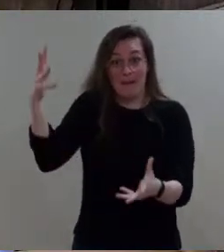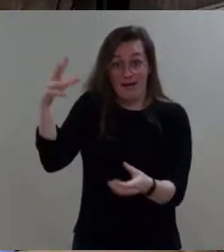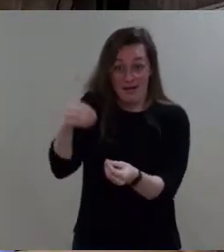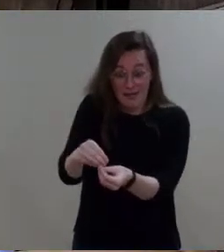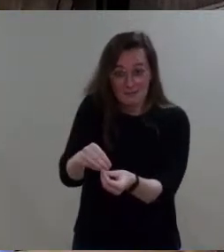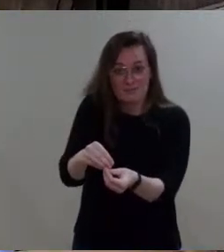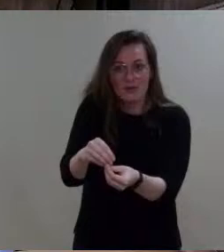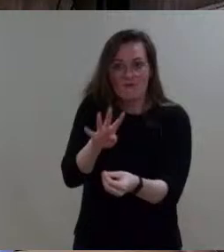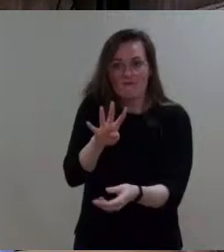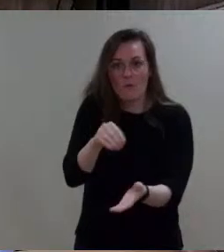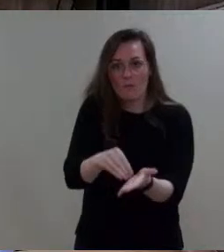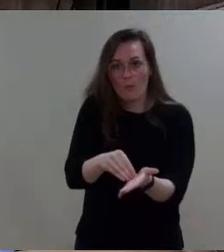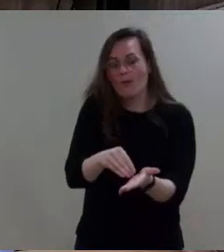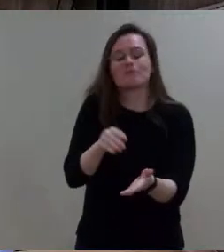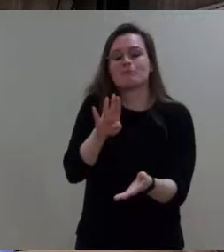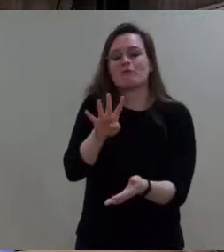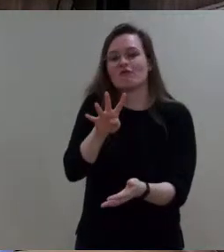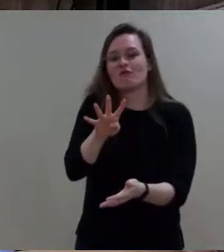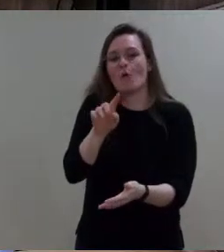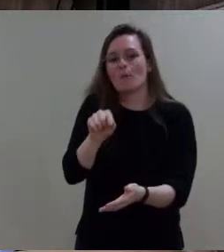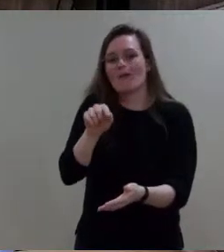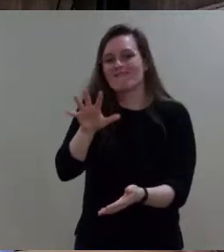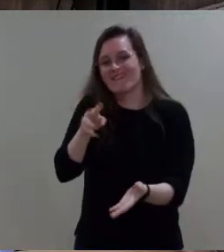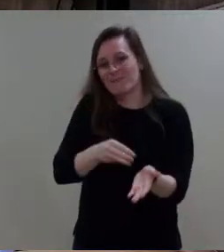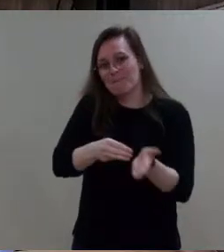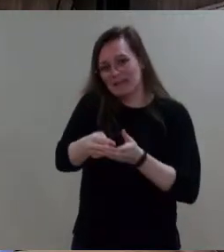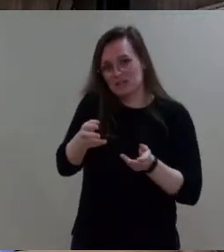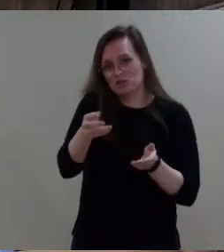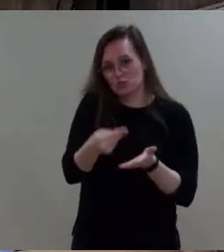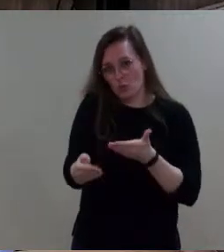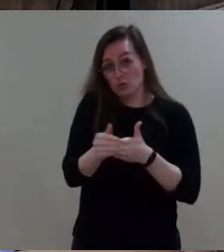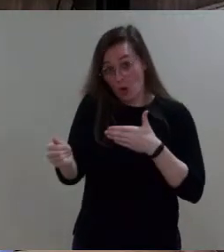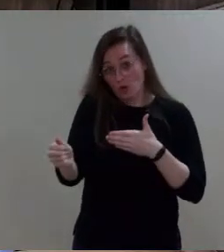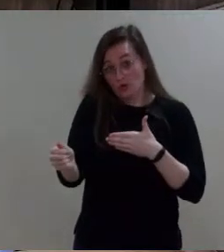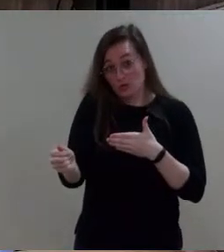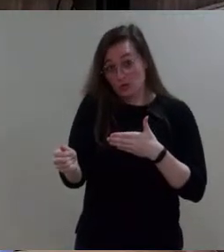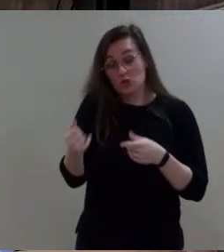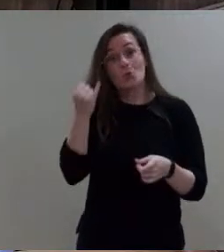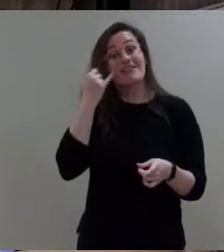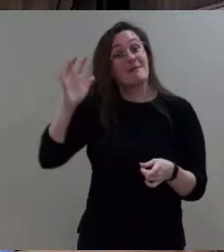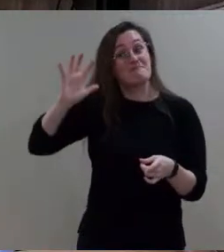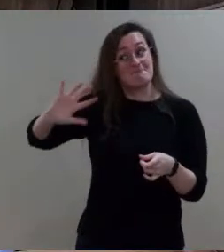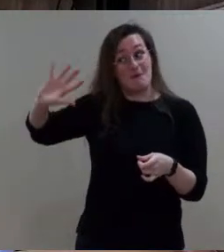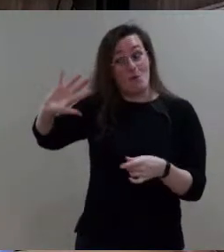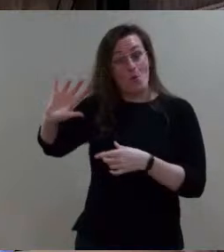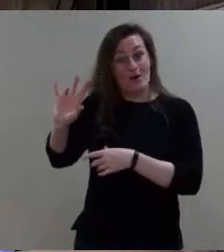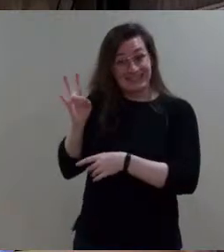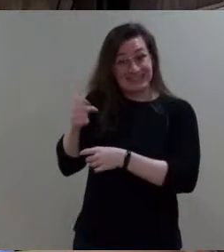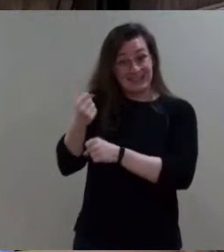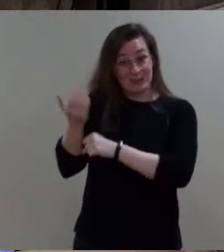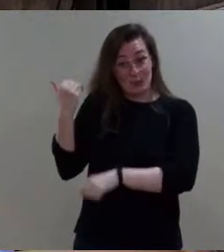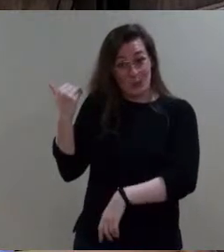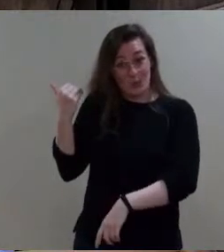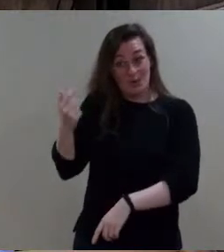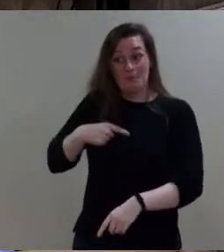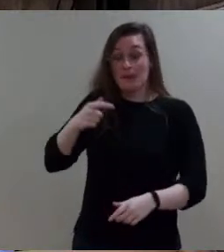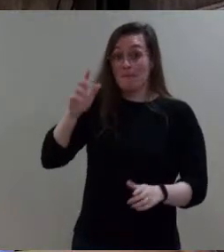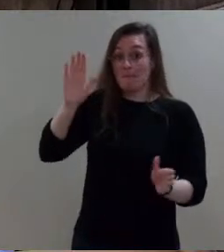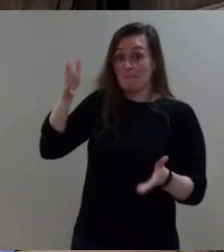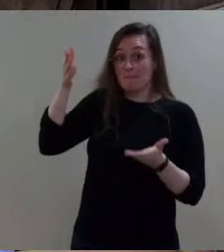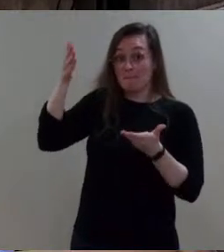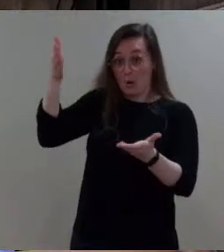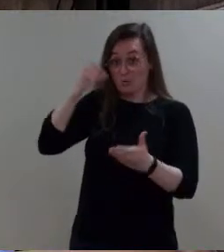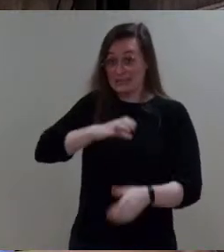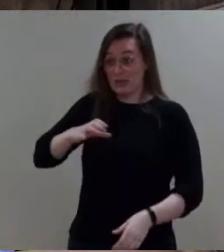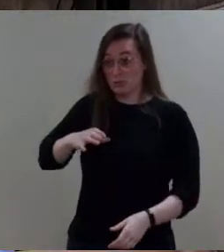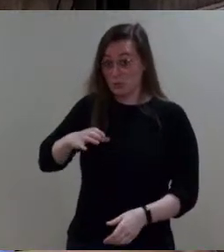That had we put this deed transfer tax in place when I brought it to council, we would